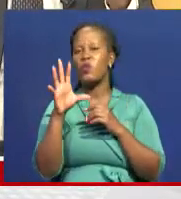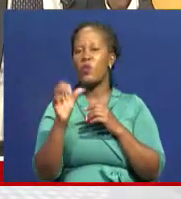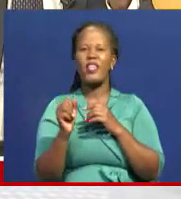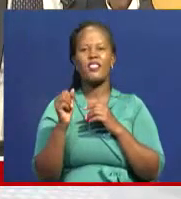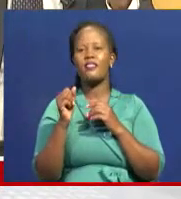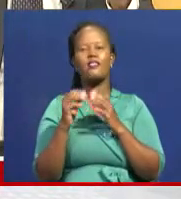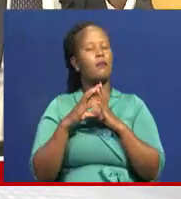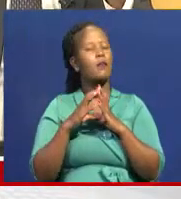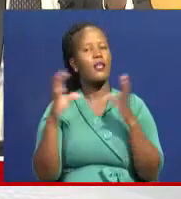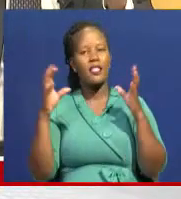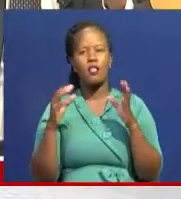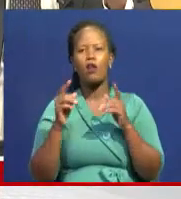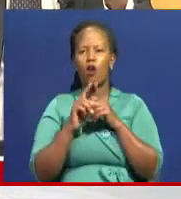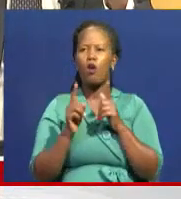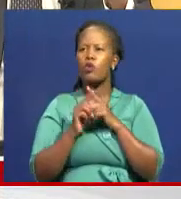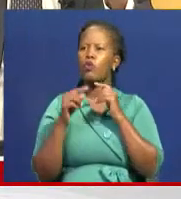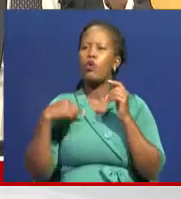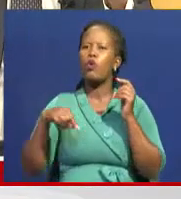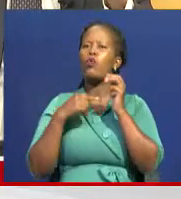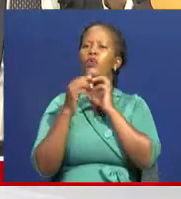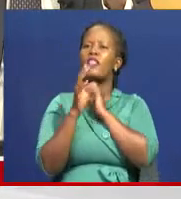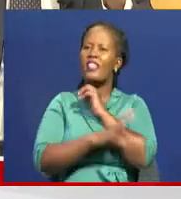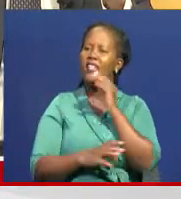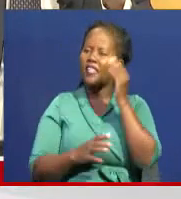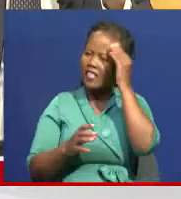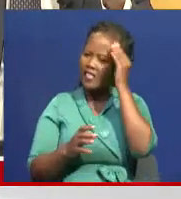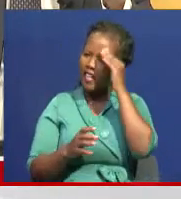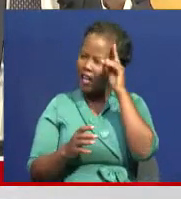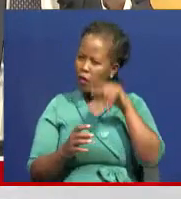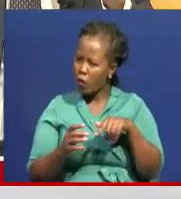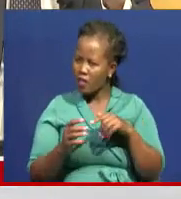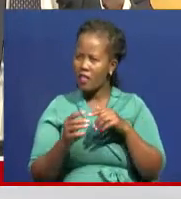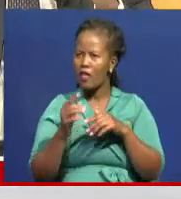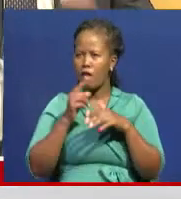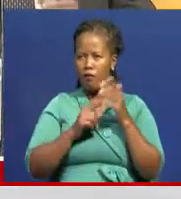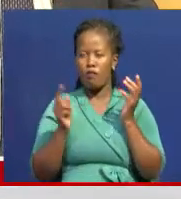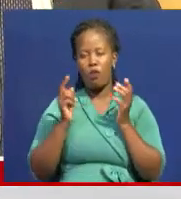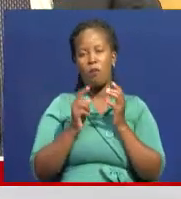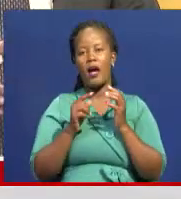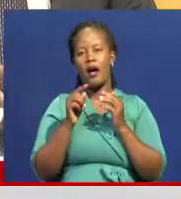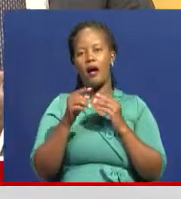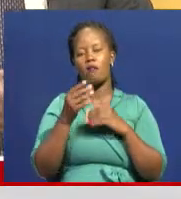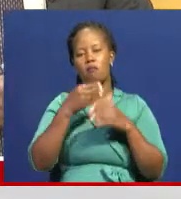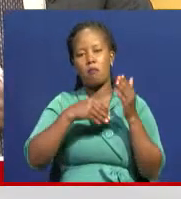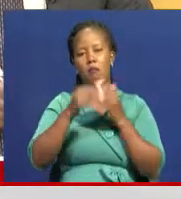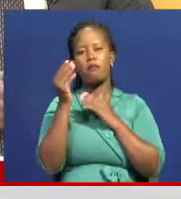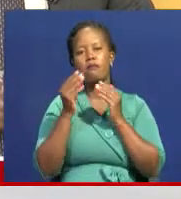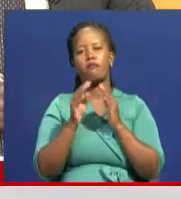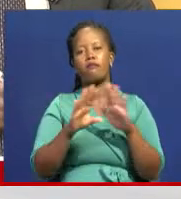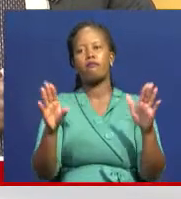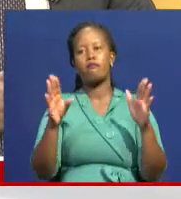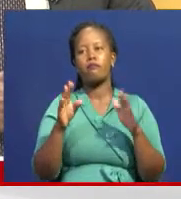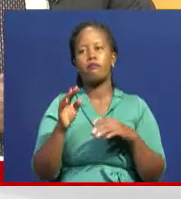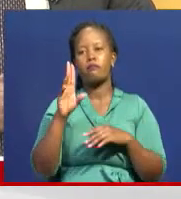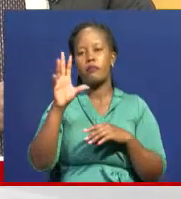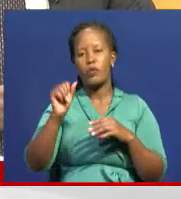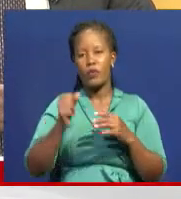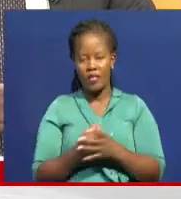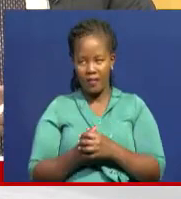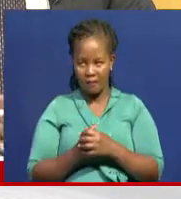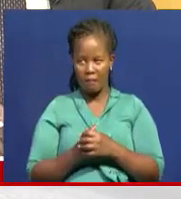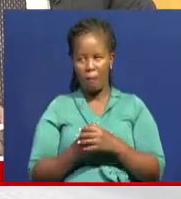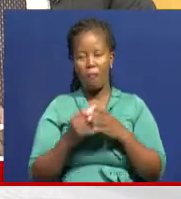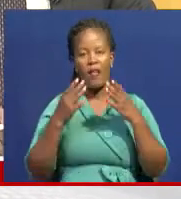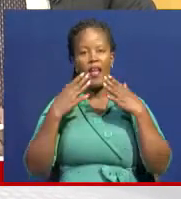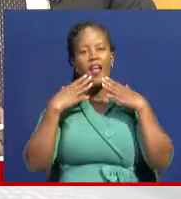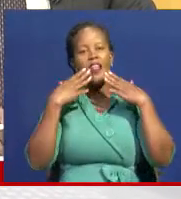what are some of the lessons that as a country we can learn from the real estate industry in the United States? Absolutely. First of all, thanks